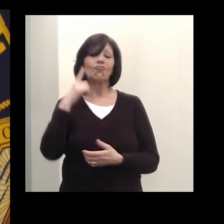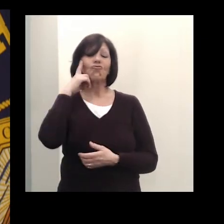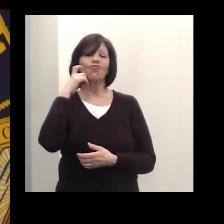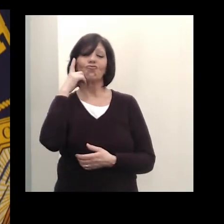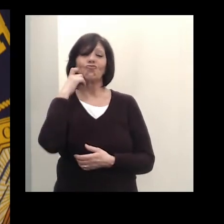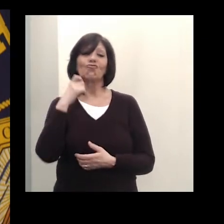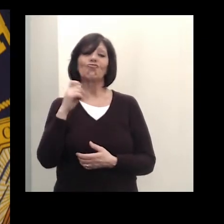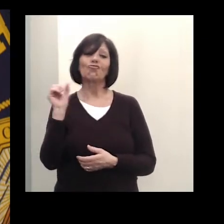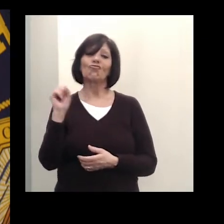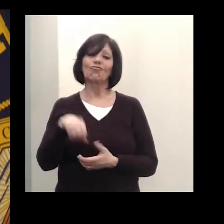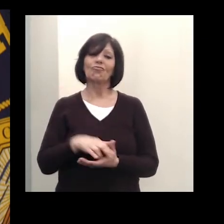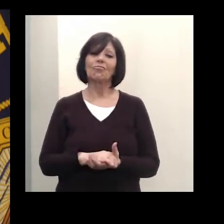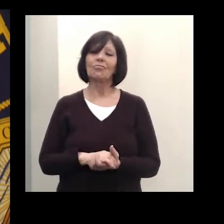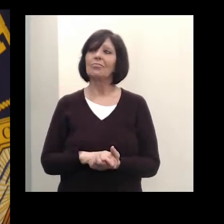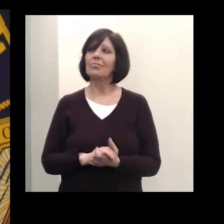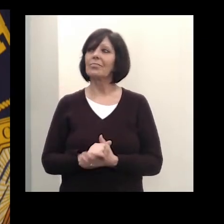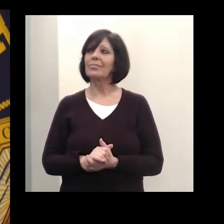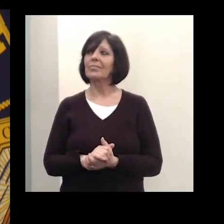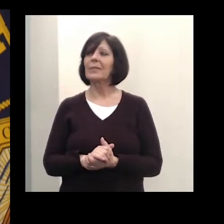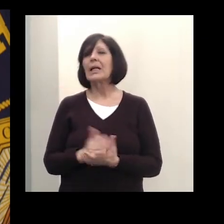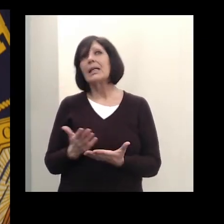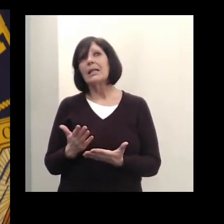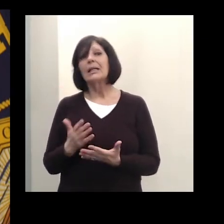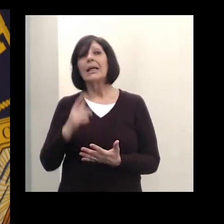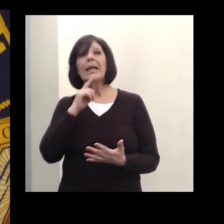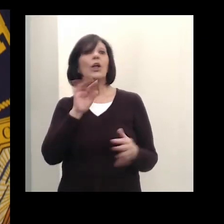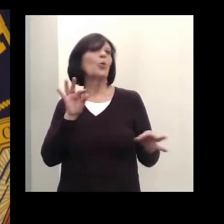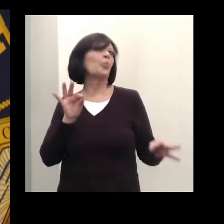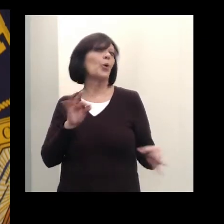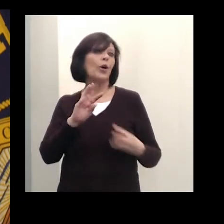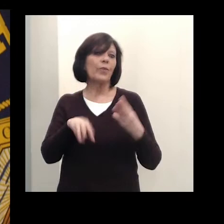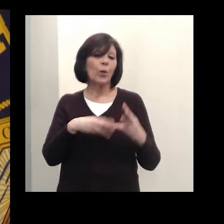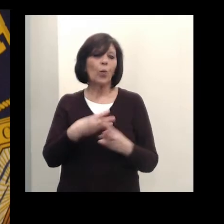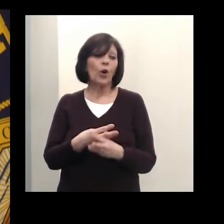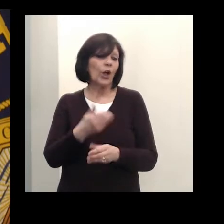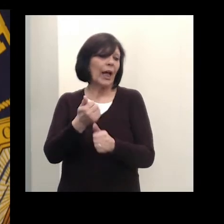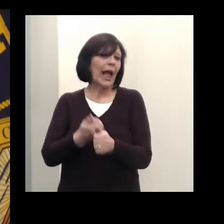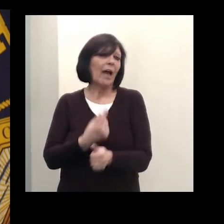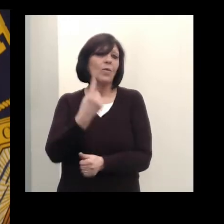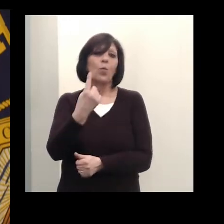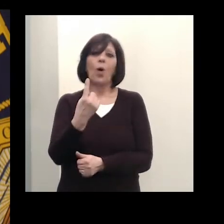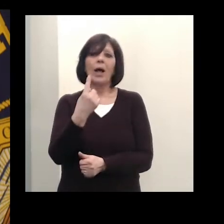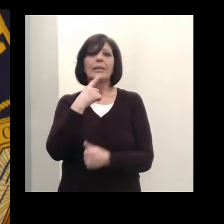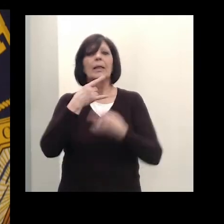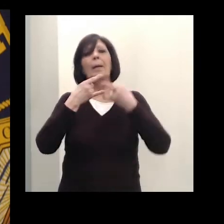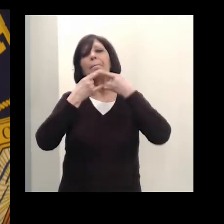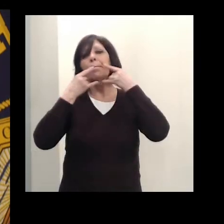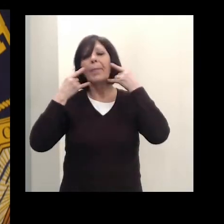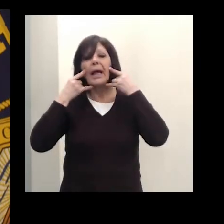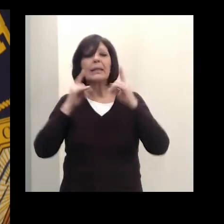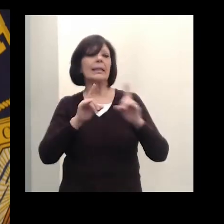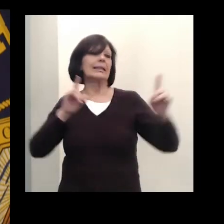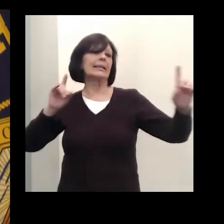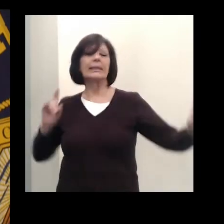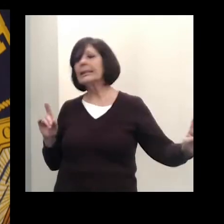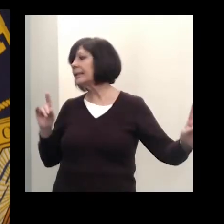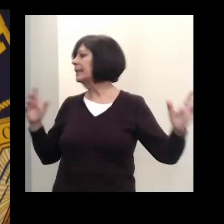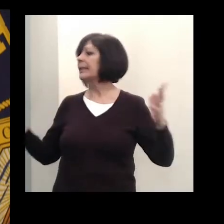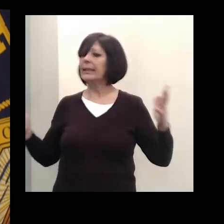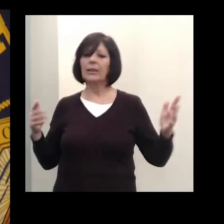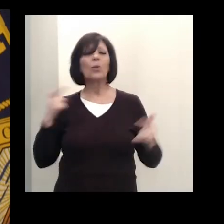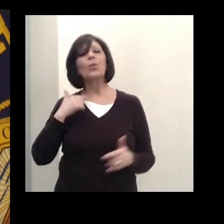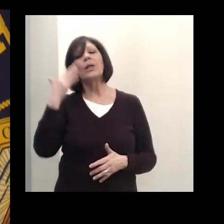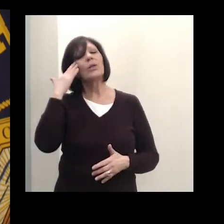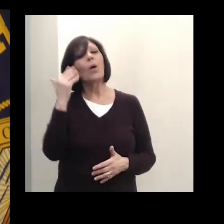been transmission on the school bus. I mean, in the perfect world, everybody would be masked and socially distanced. However, we all know we don't live